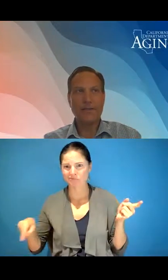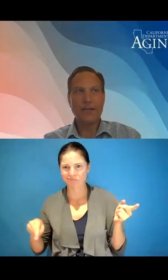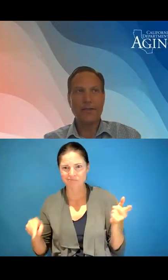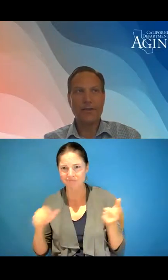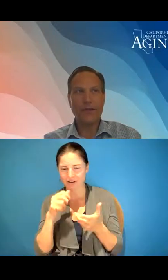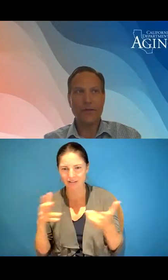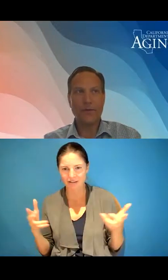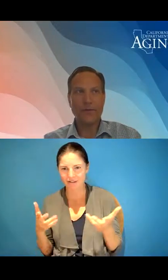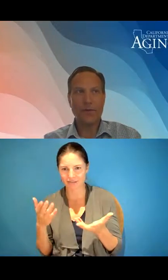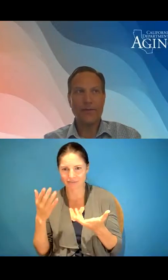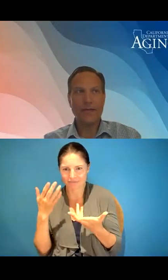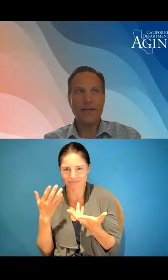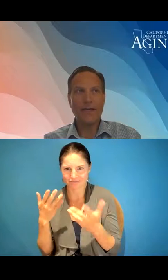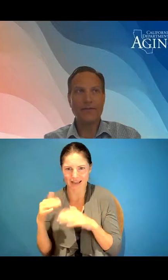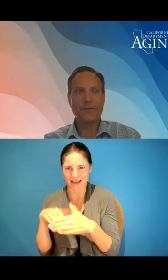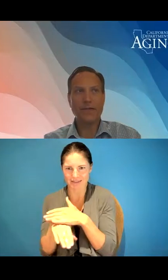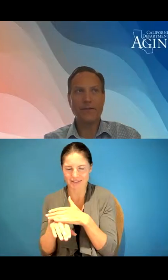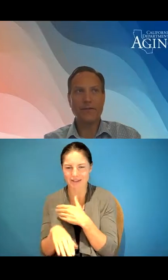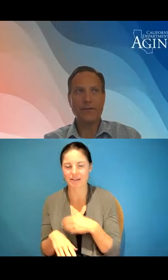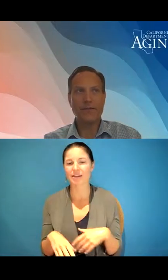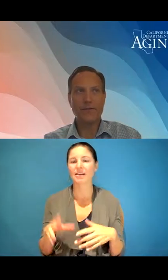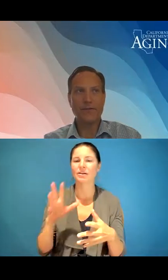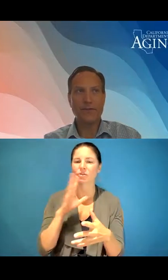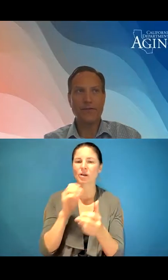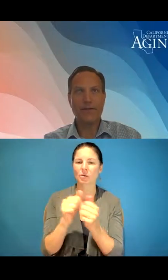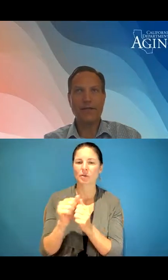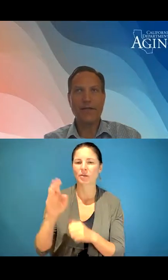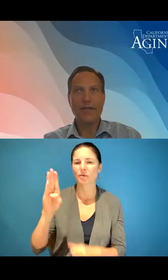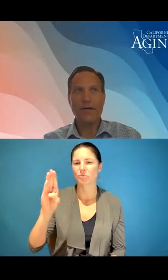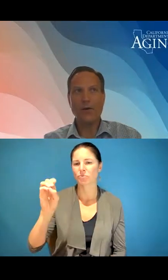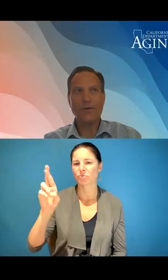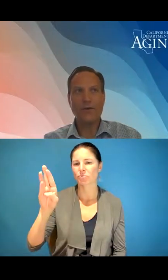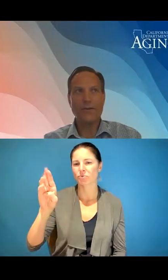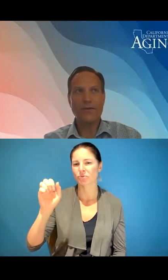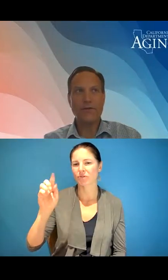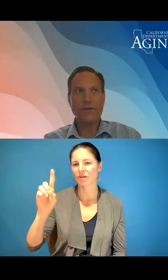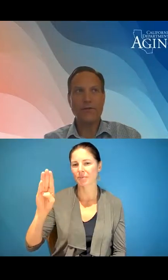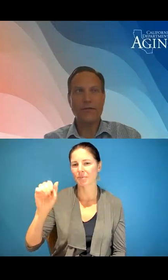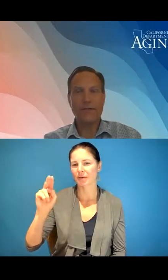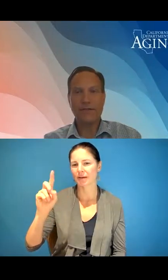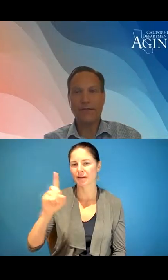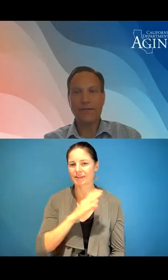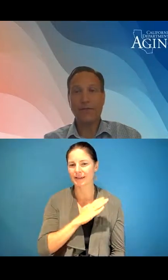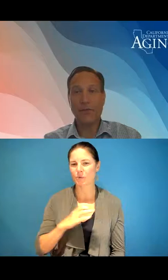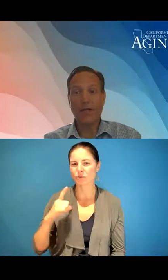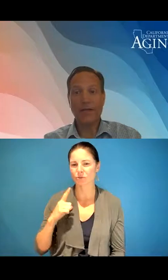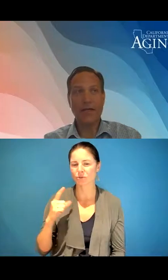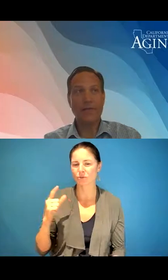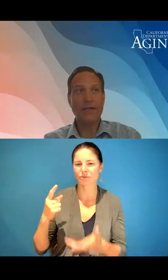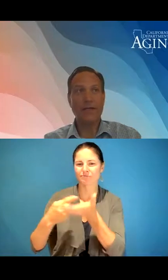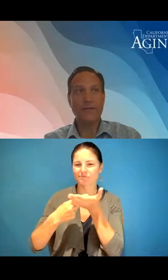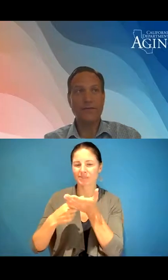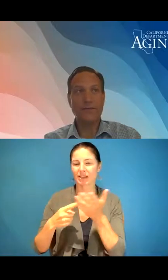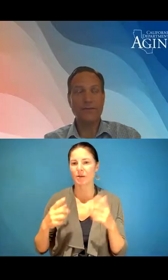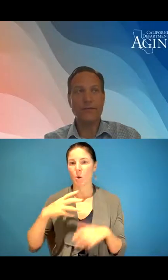in speaking with the California Broadband Council and looking at the research on this, older adults are really the ones that experience the greatest